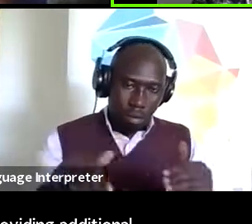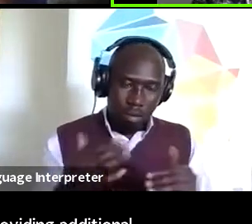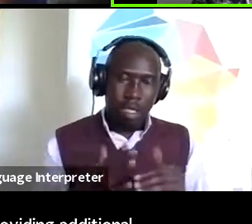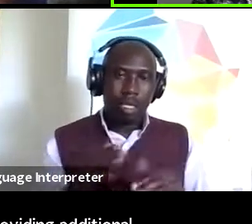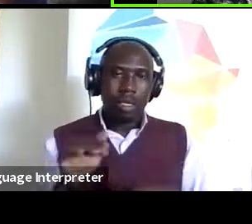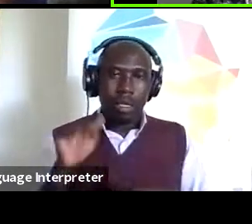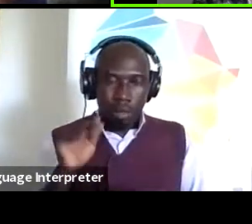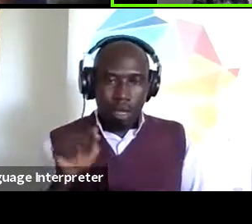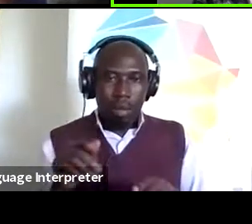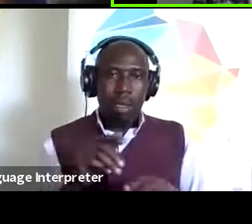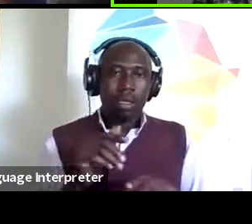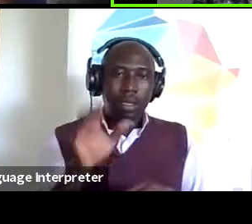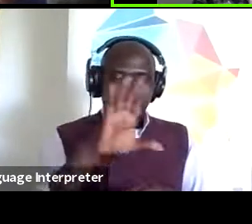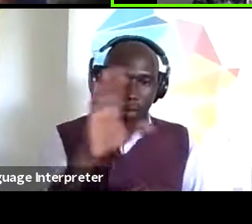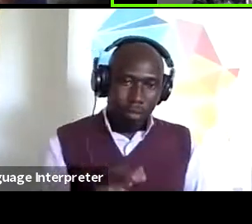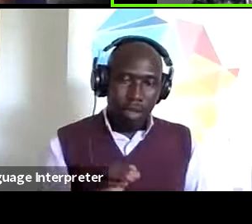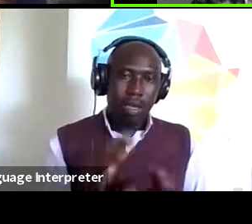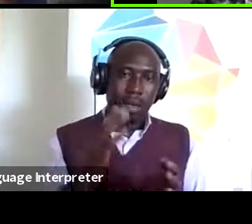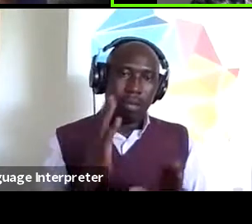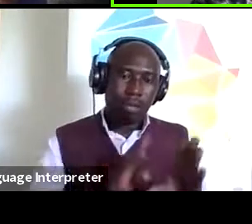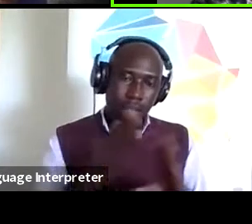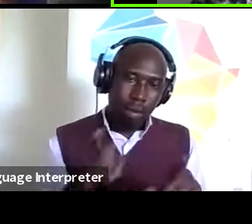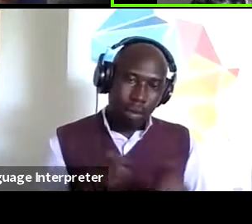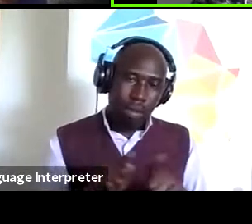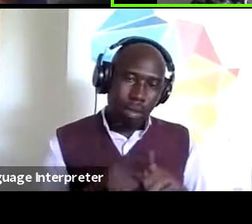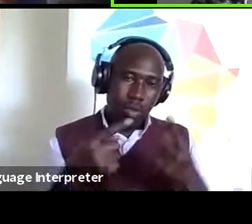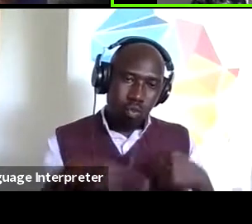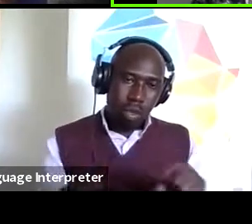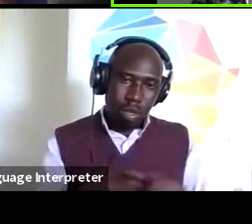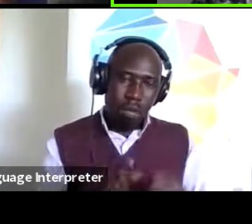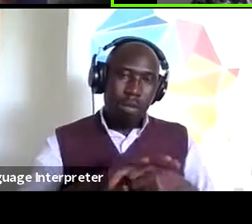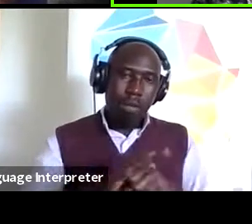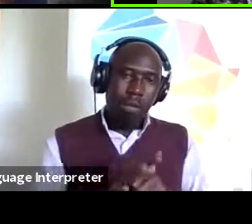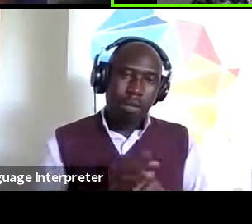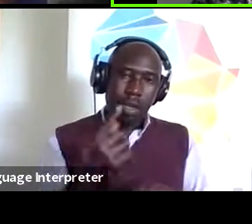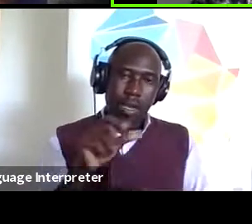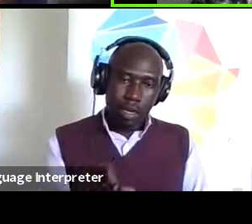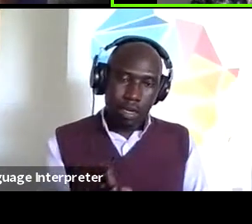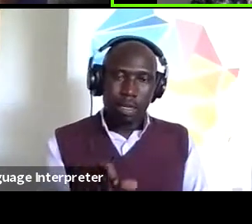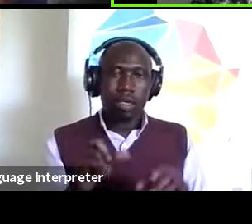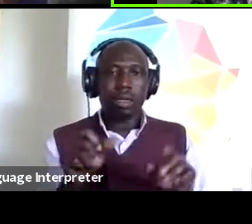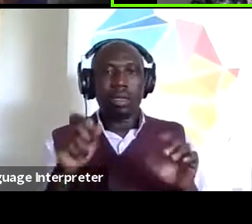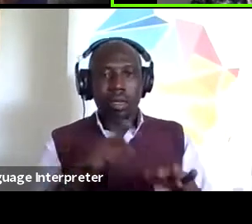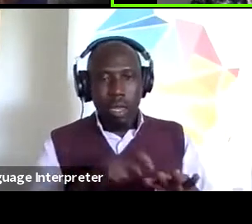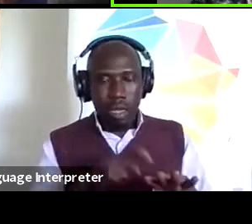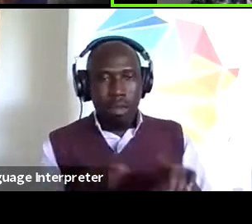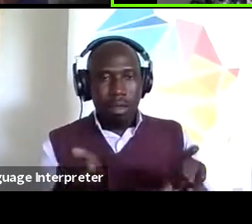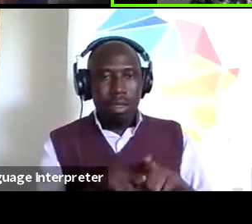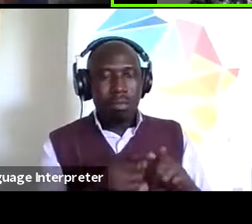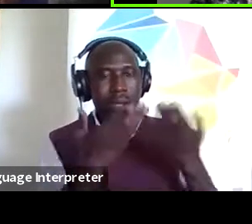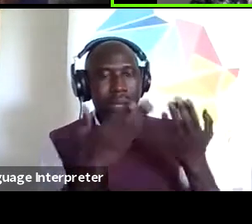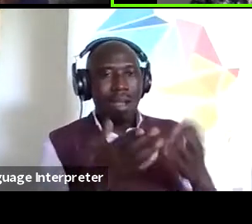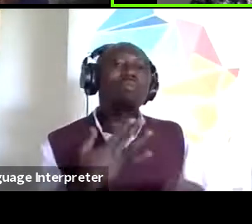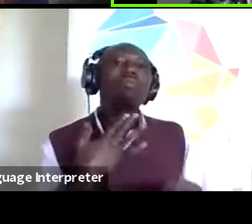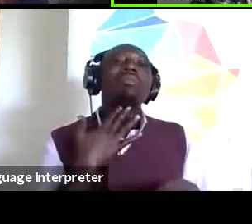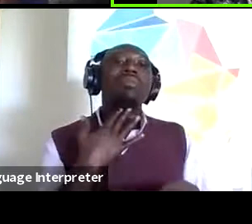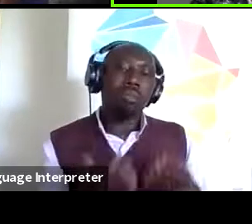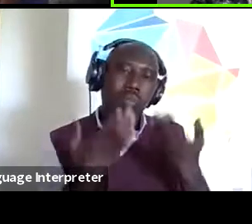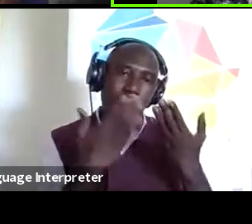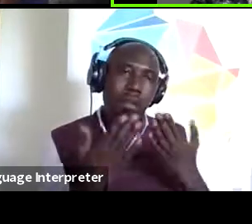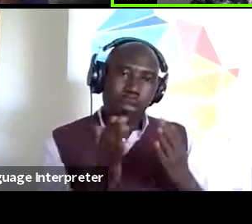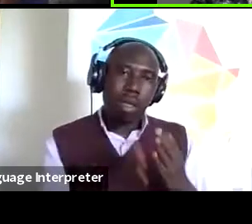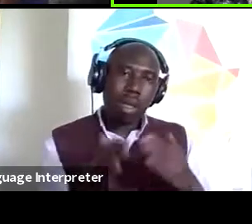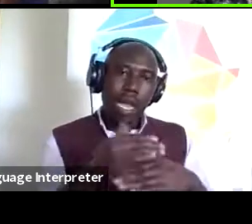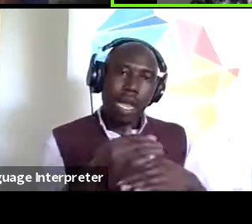a best practice, particularly because we are still in the COVID-19 pandemic era, and there is a need to have access